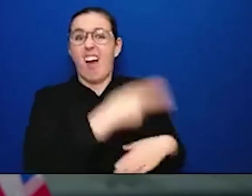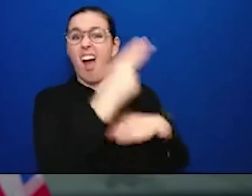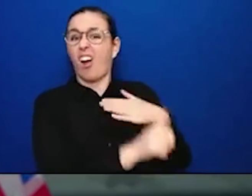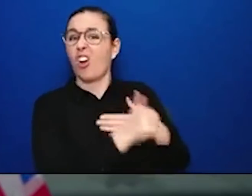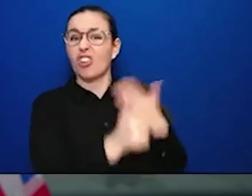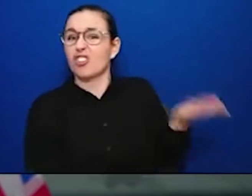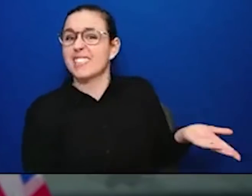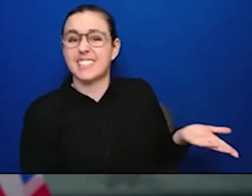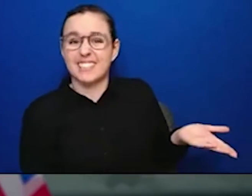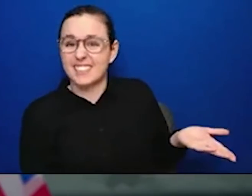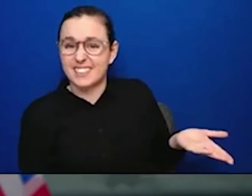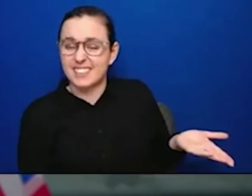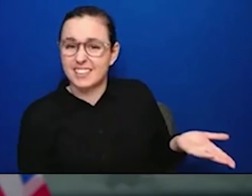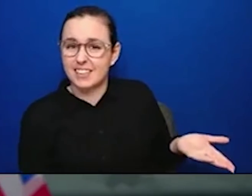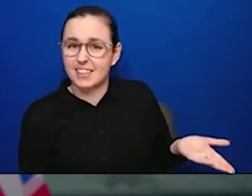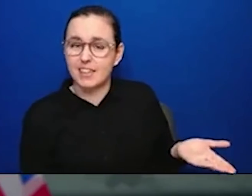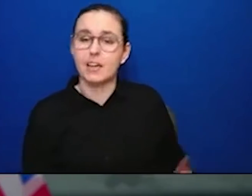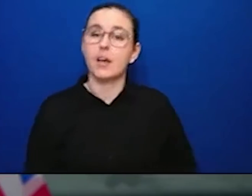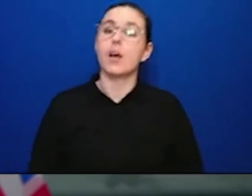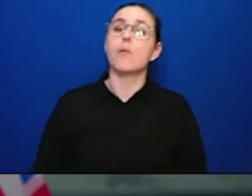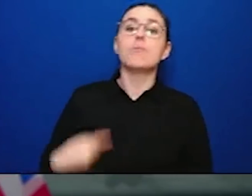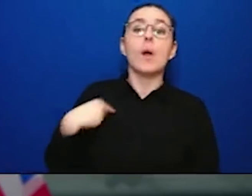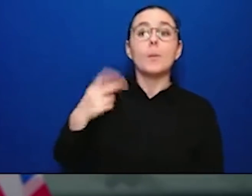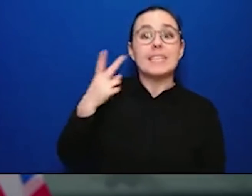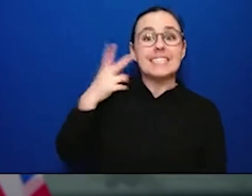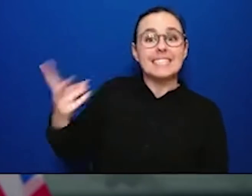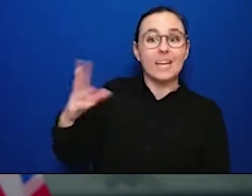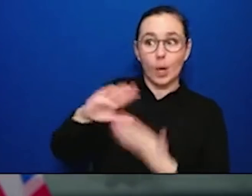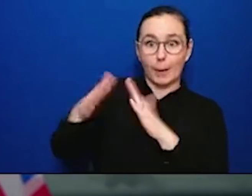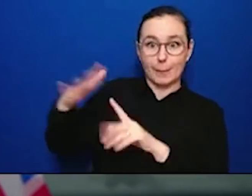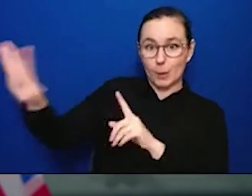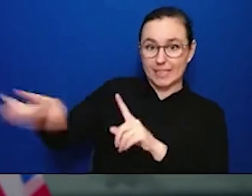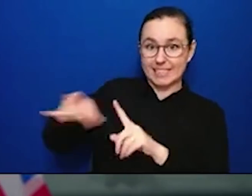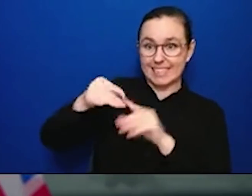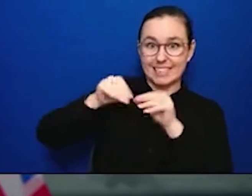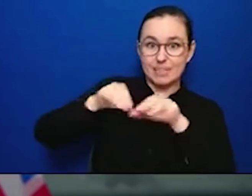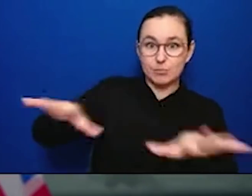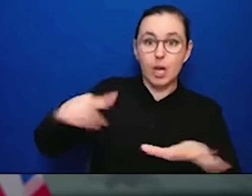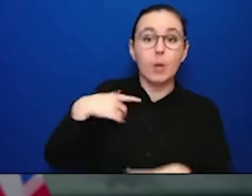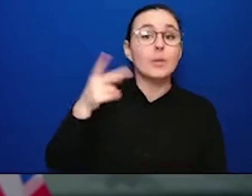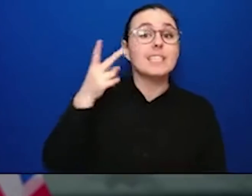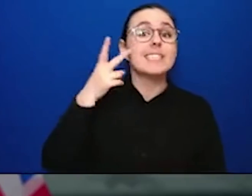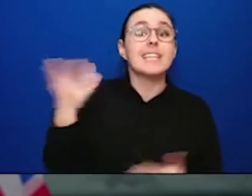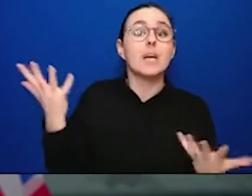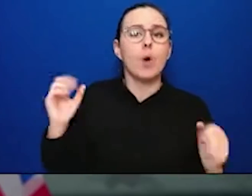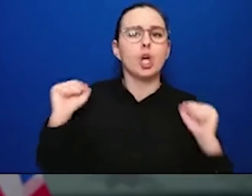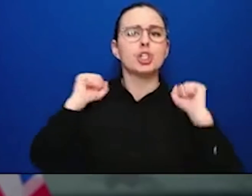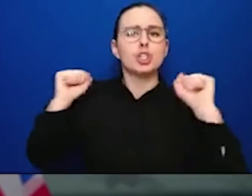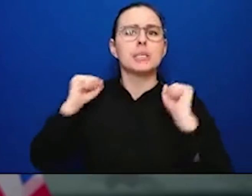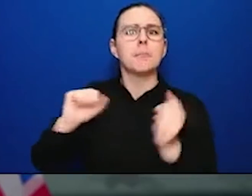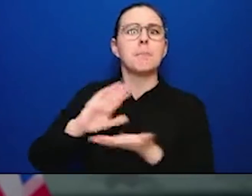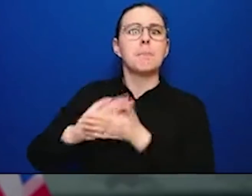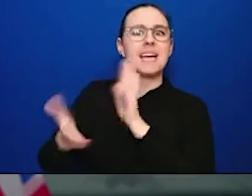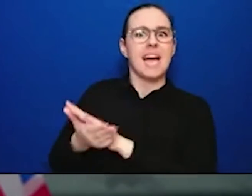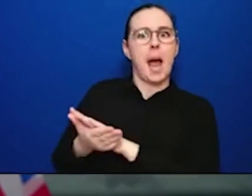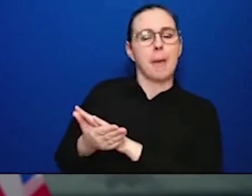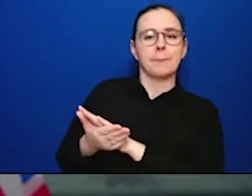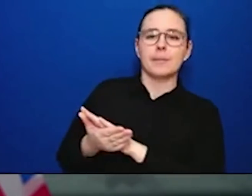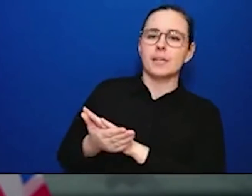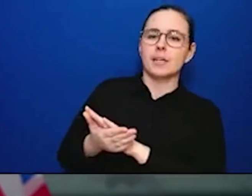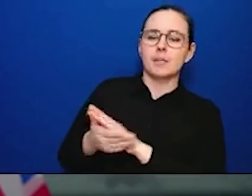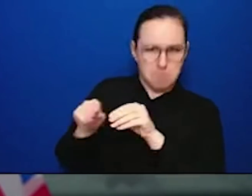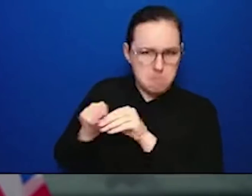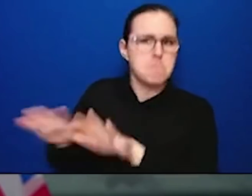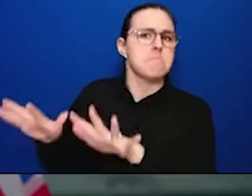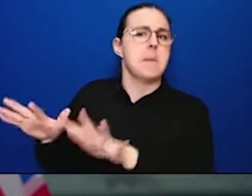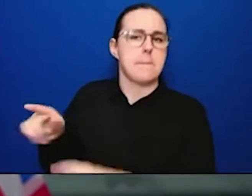become amplifiers. And we've had a number of examples of that we put out information on. So while I may not have,